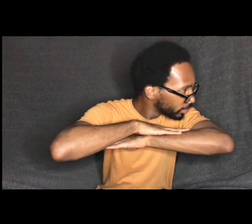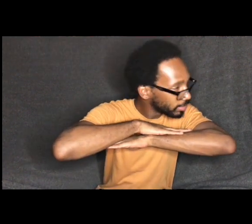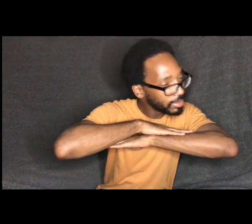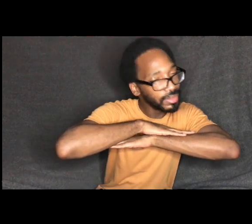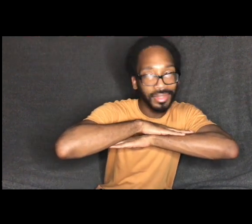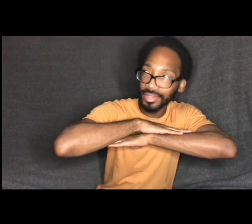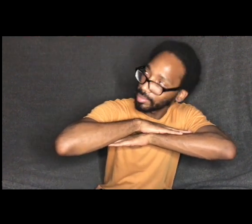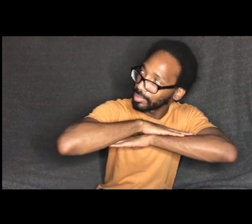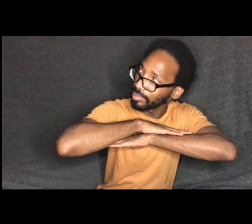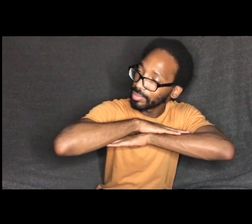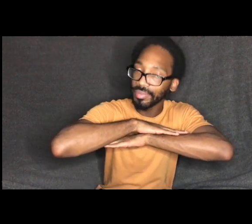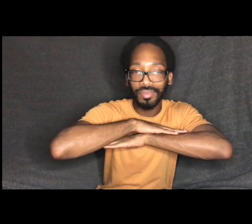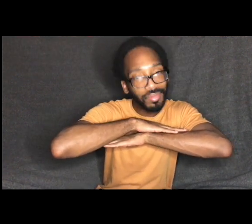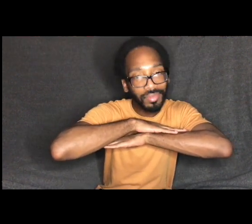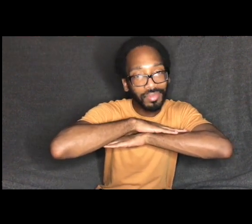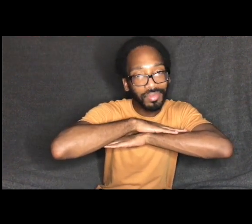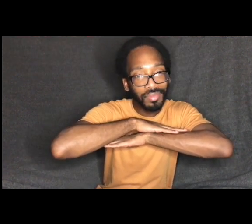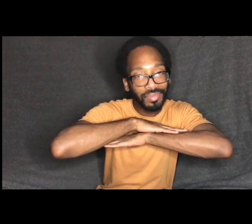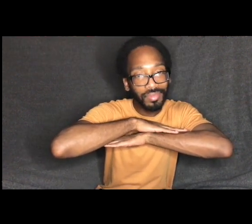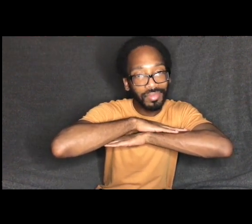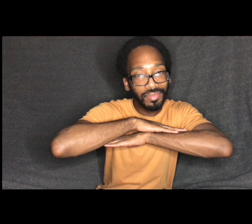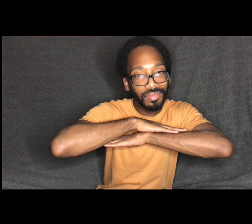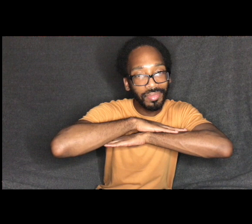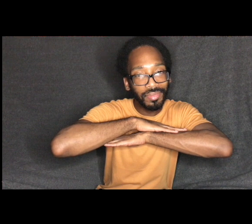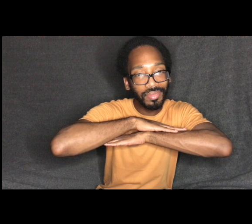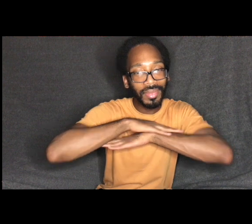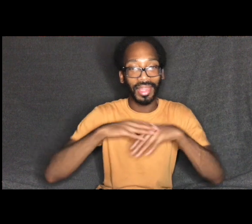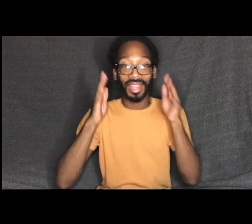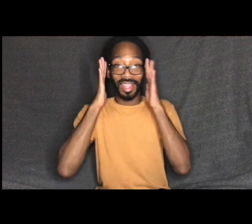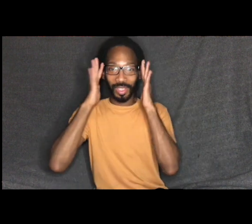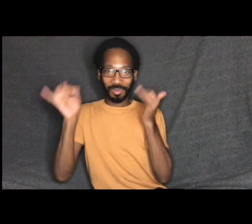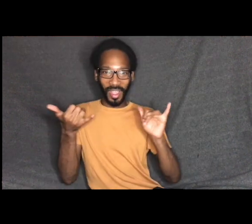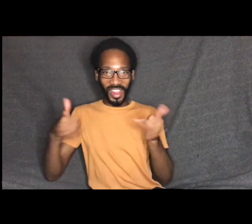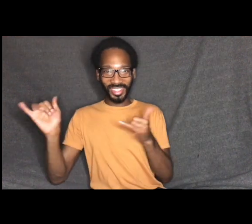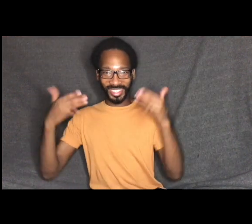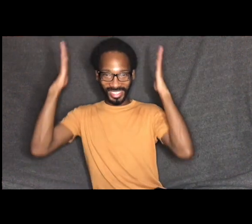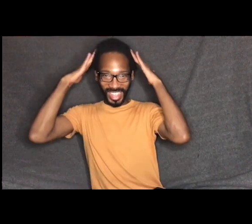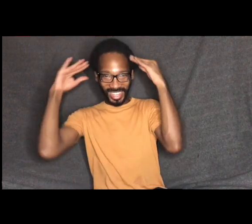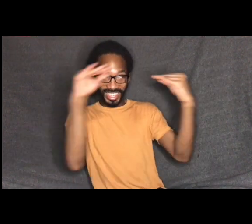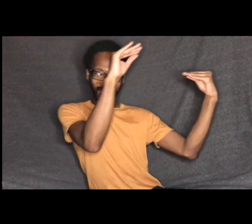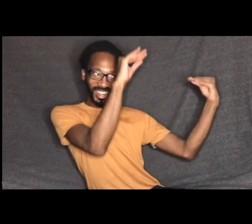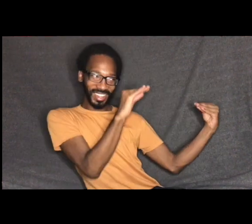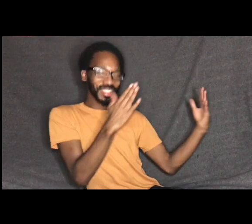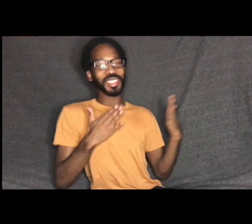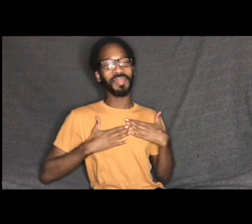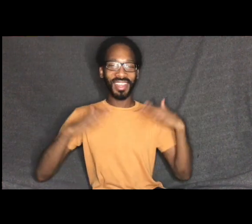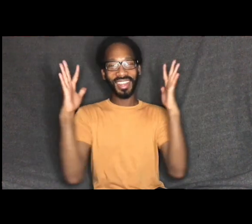dutifully lower my head. Look look, I put a party